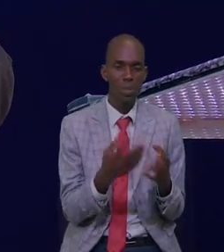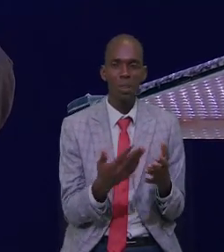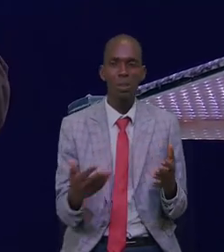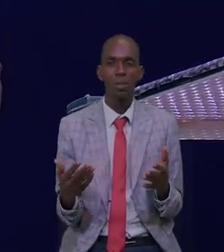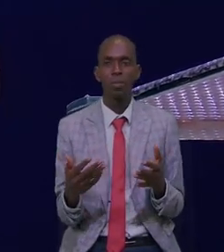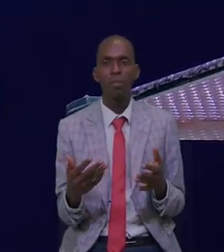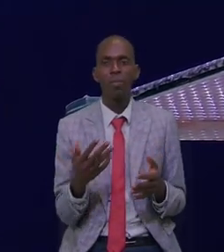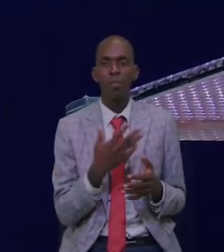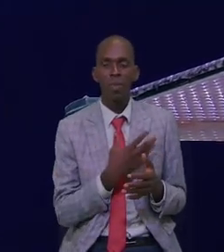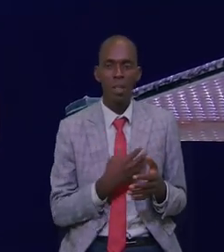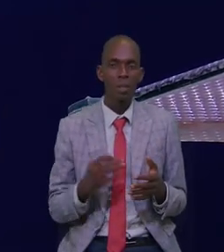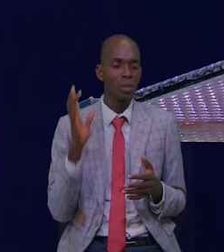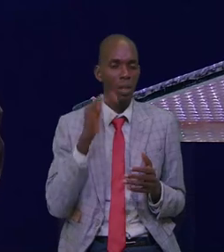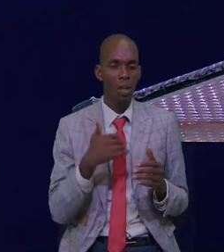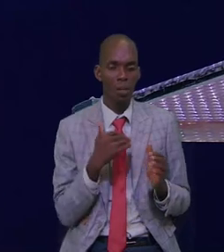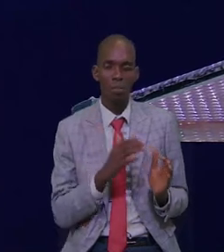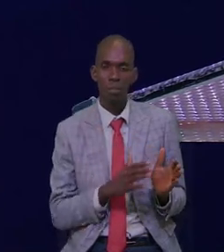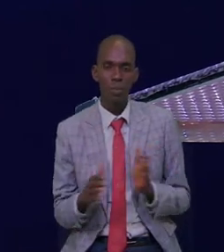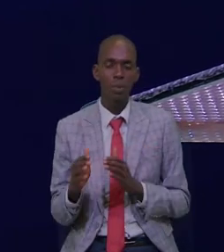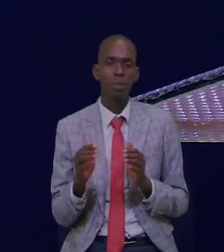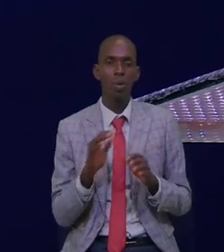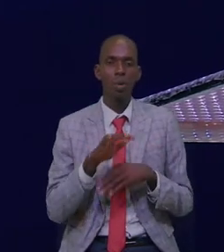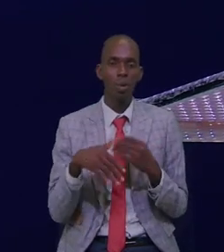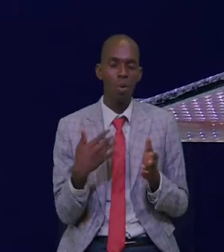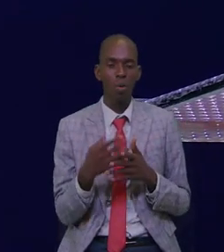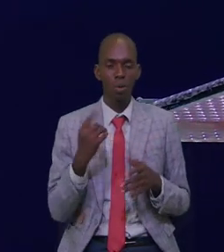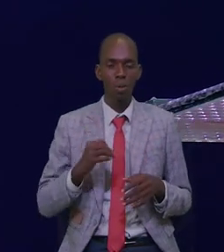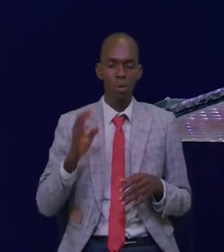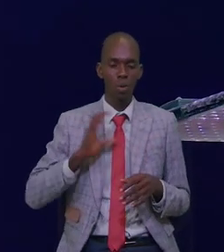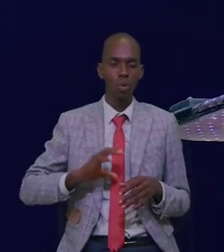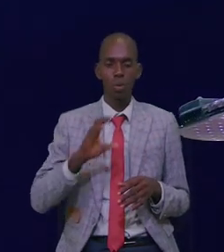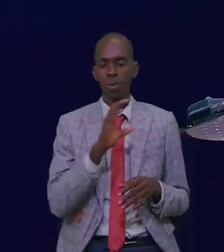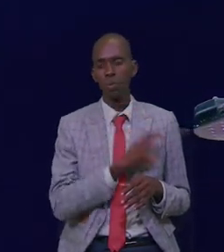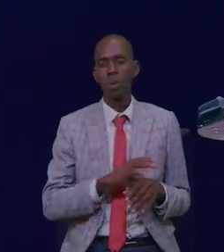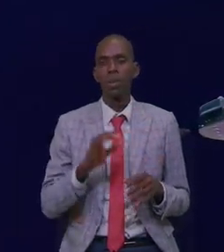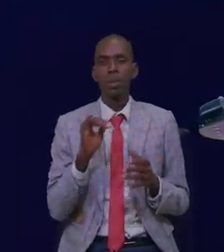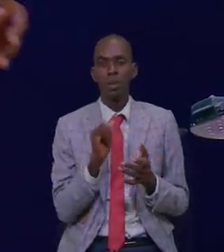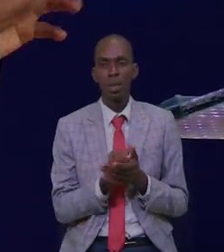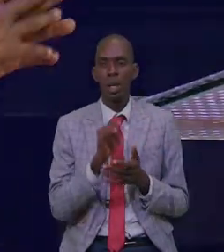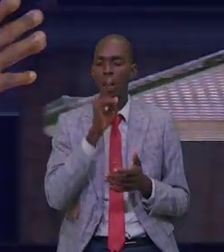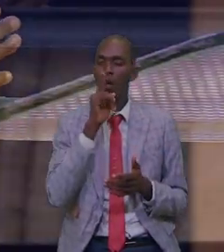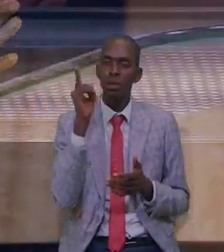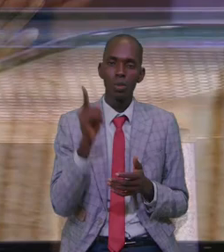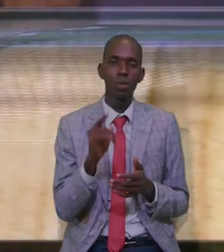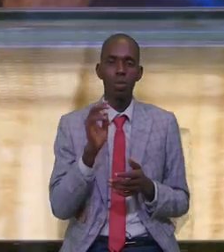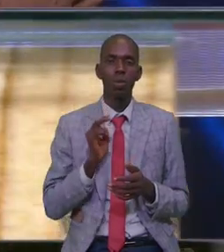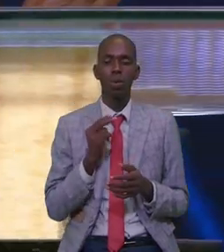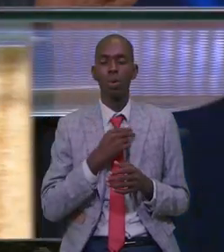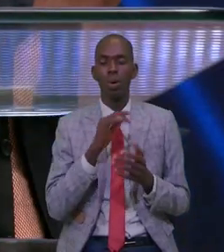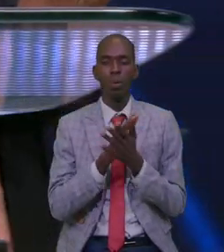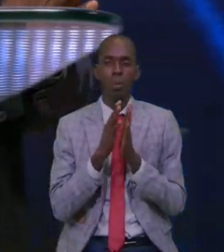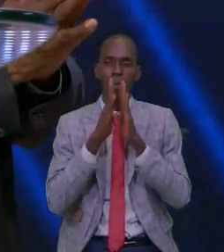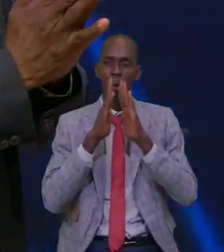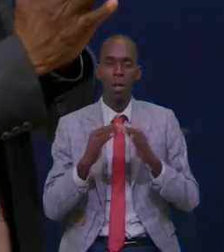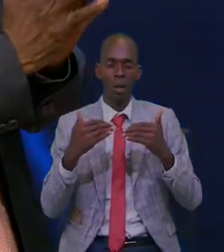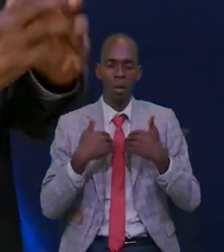companies or committees in the whole universe. They have assured us peace has now come. Then it says, for